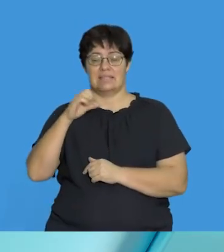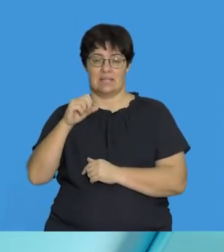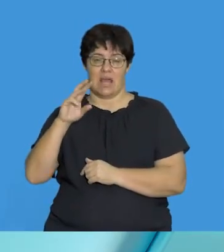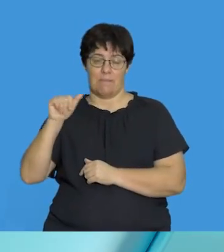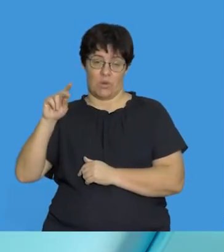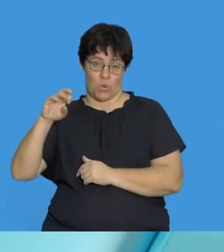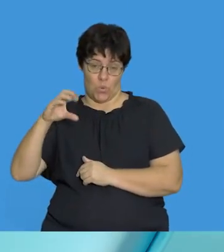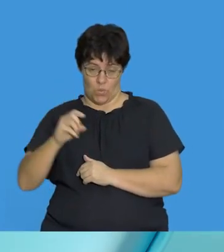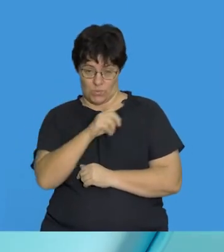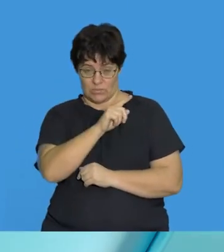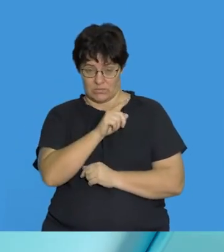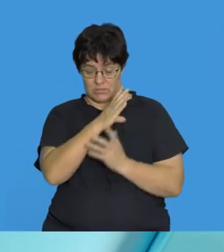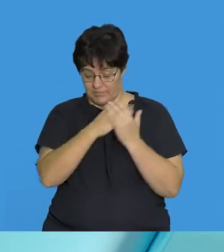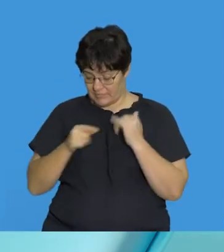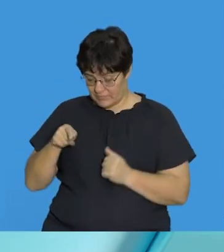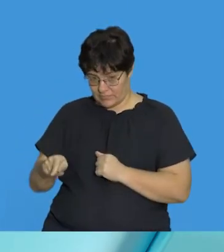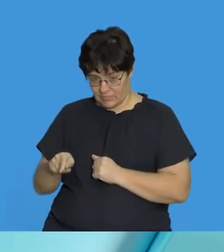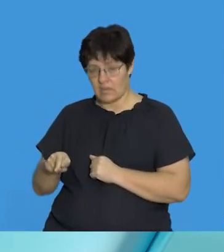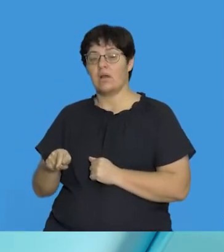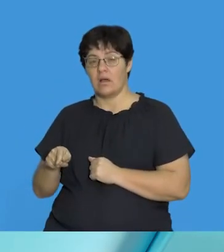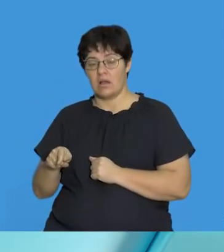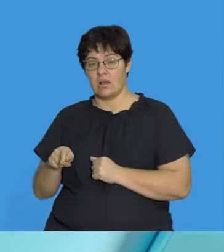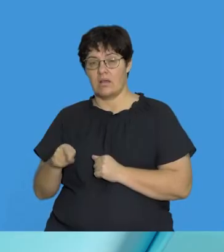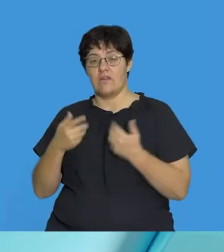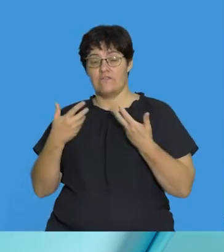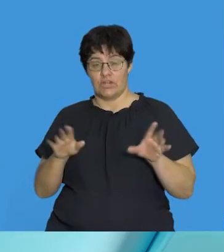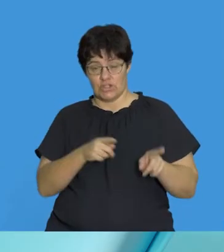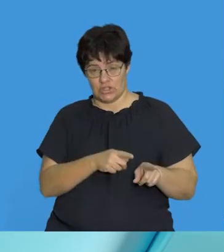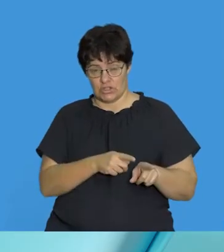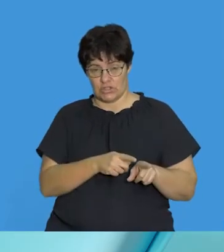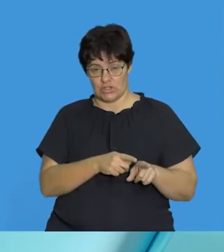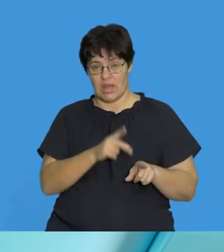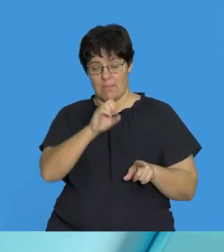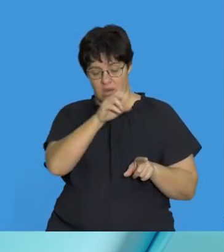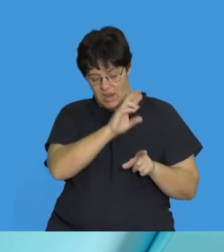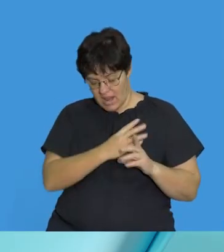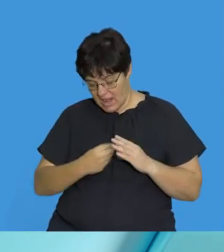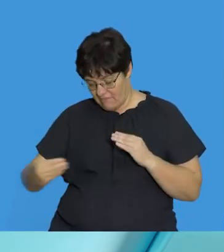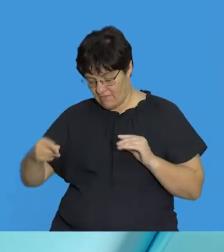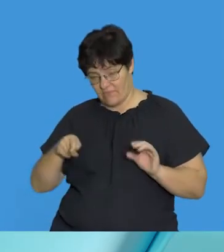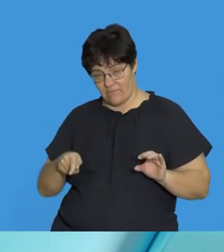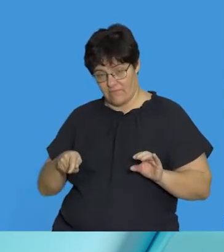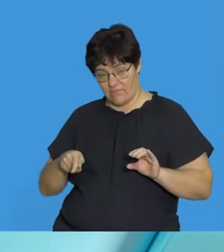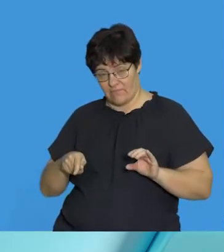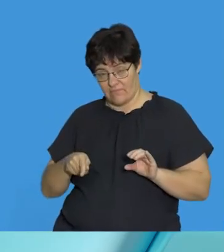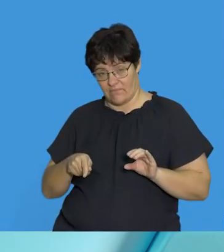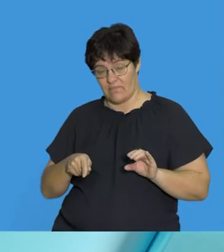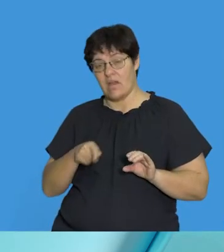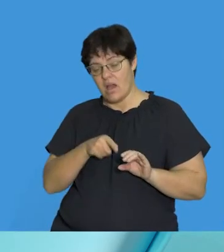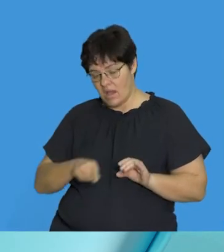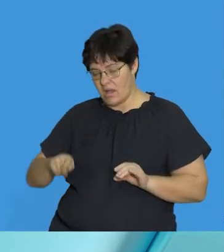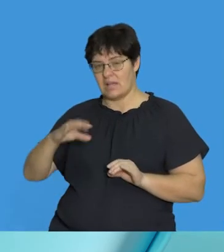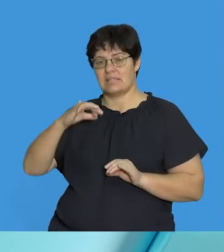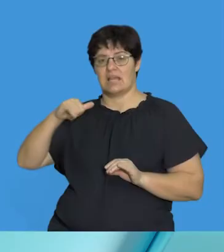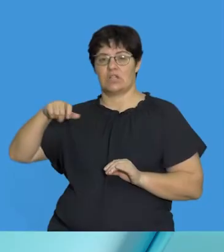unique amino acid. When that process of transcription is completed, the mRNA leaves the